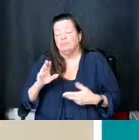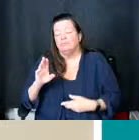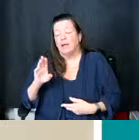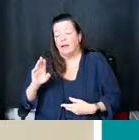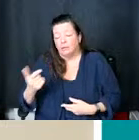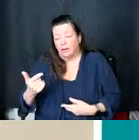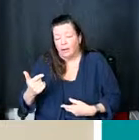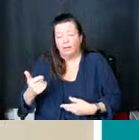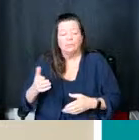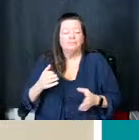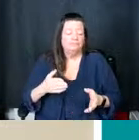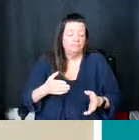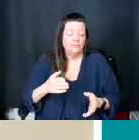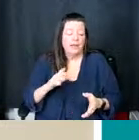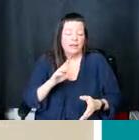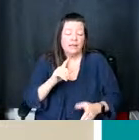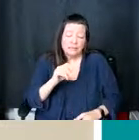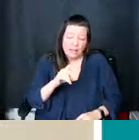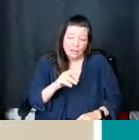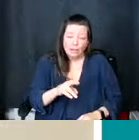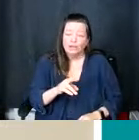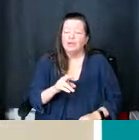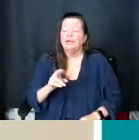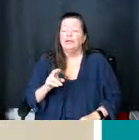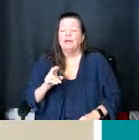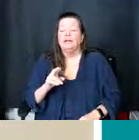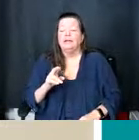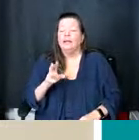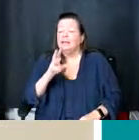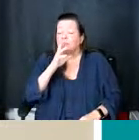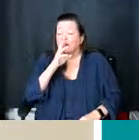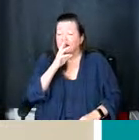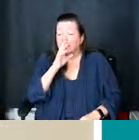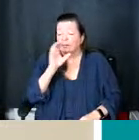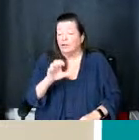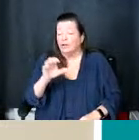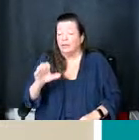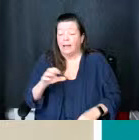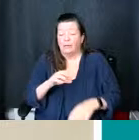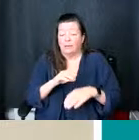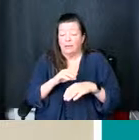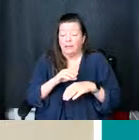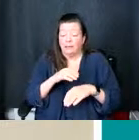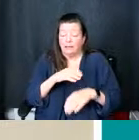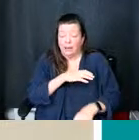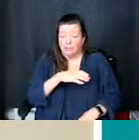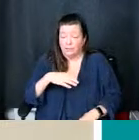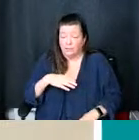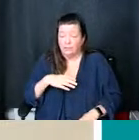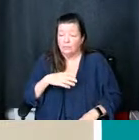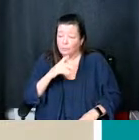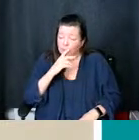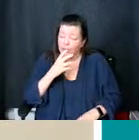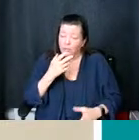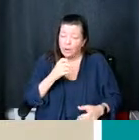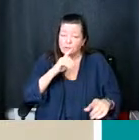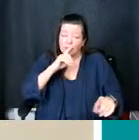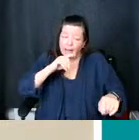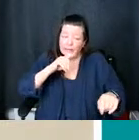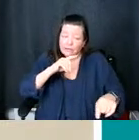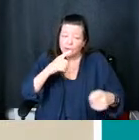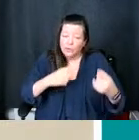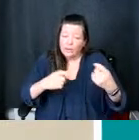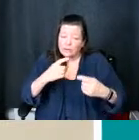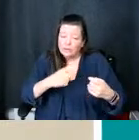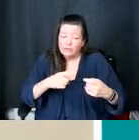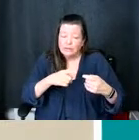La Center, as well as speaking at the Clark County Council. Really wanting to make sure that we're answering questions as they're trying